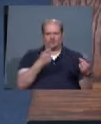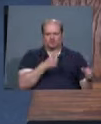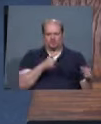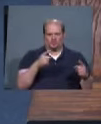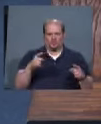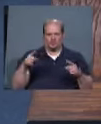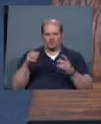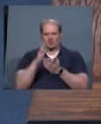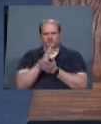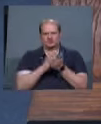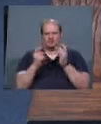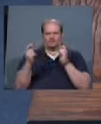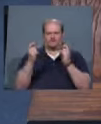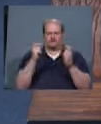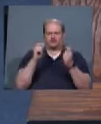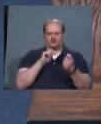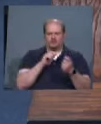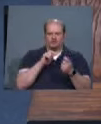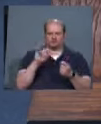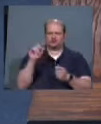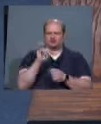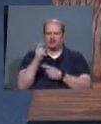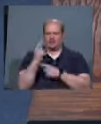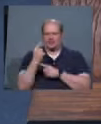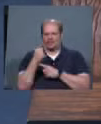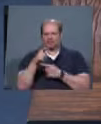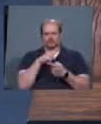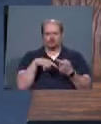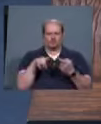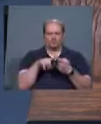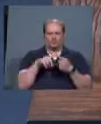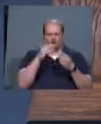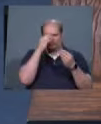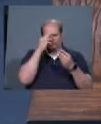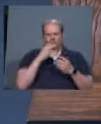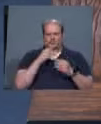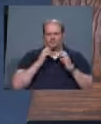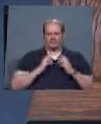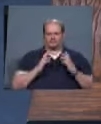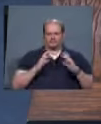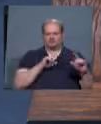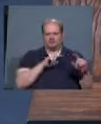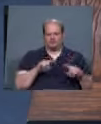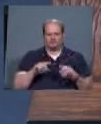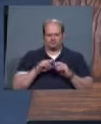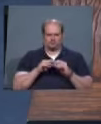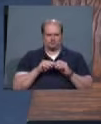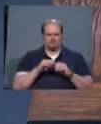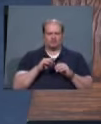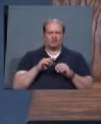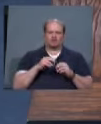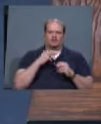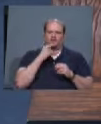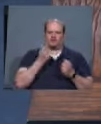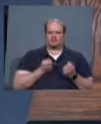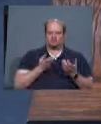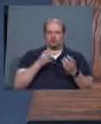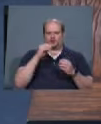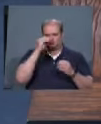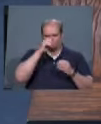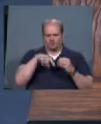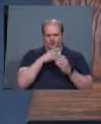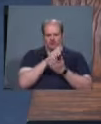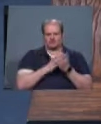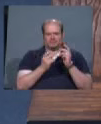on. And some of the changes back last year when they notified the citizens to come to the meeting and voice their opinion about some of the